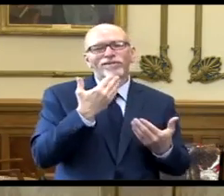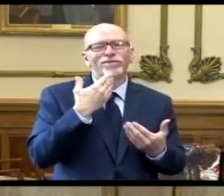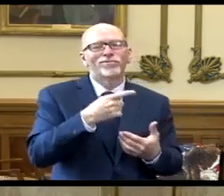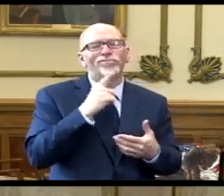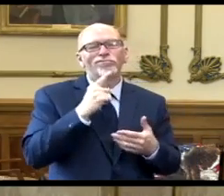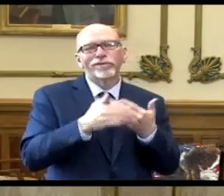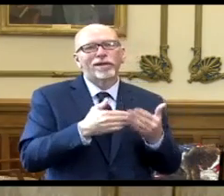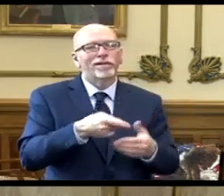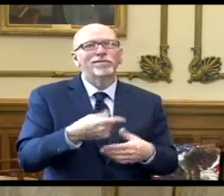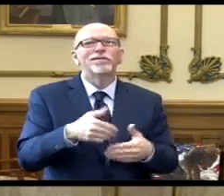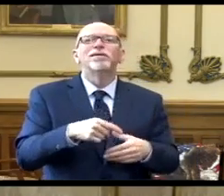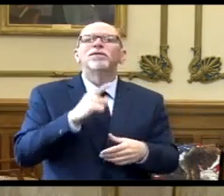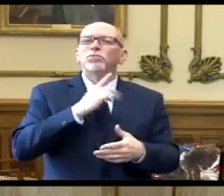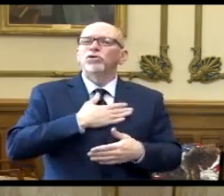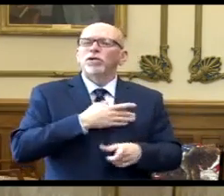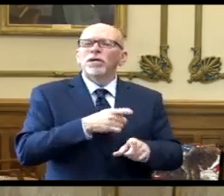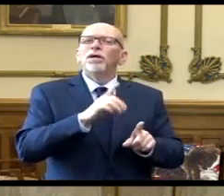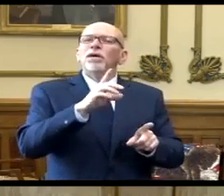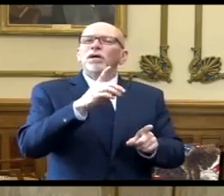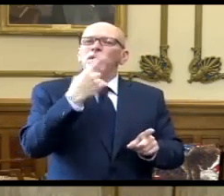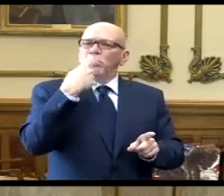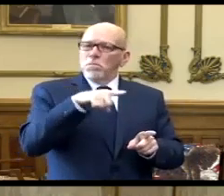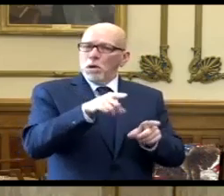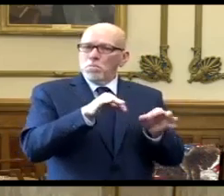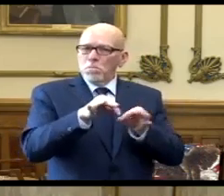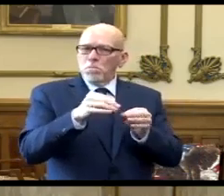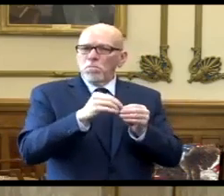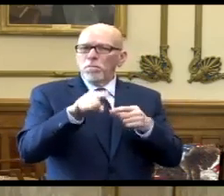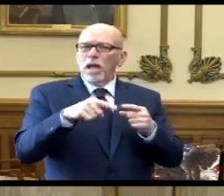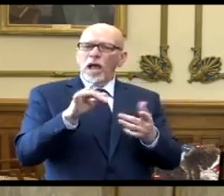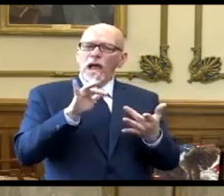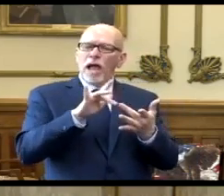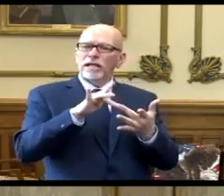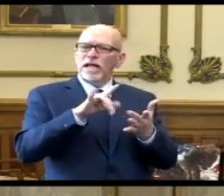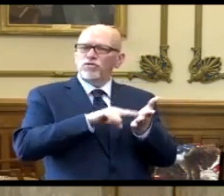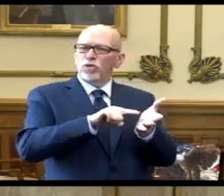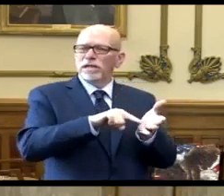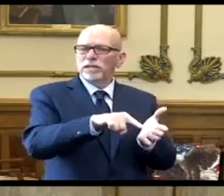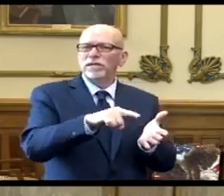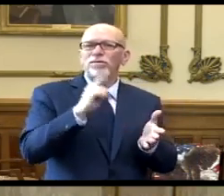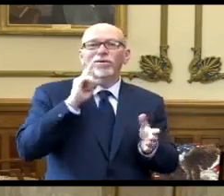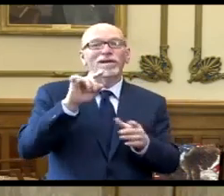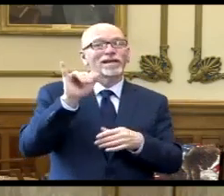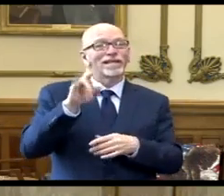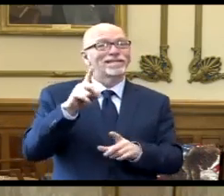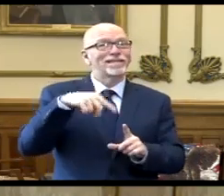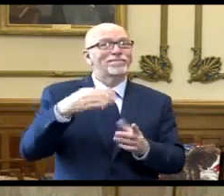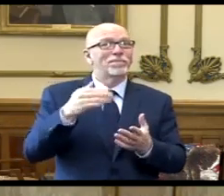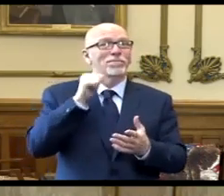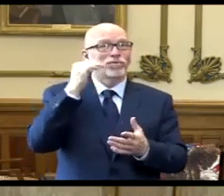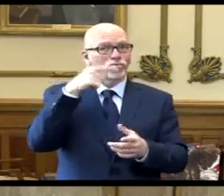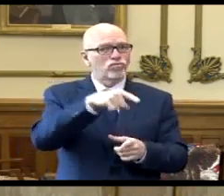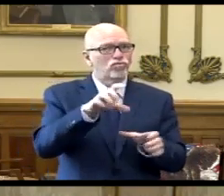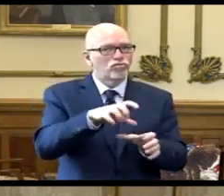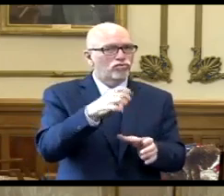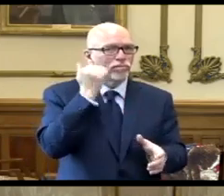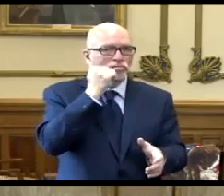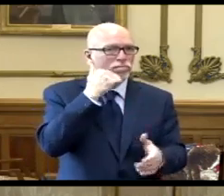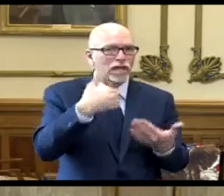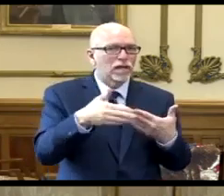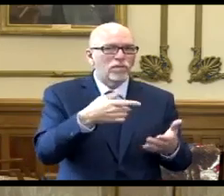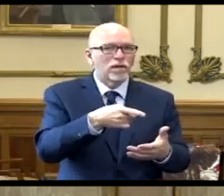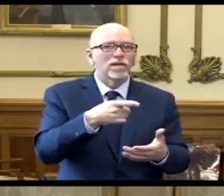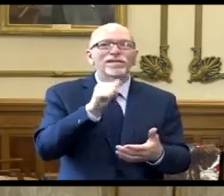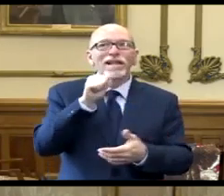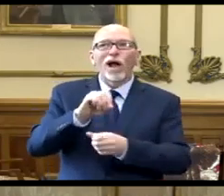you. I appreciate that. So can you talk to us a little bit about contact tracing? A lot of the state of Indiana may not know that you do this on a regular basis,